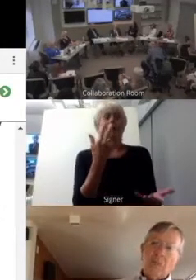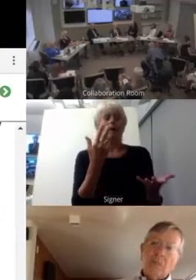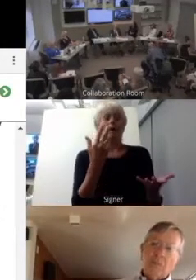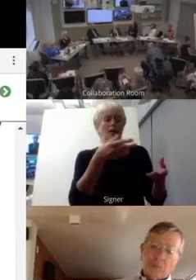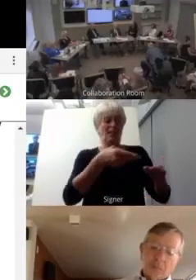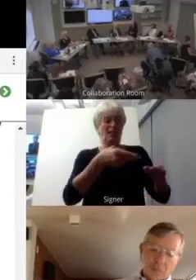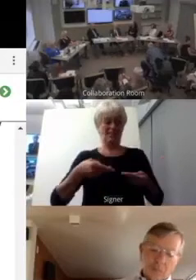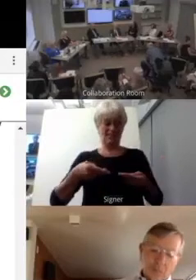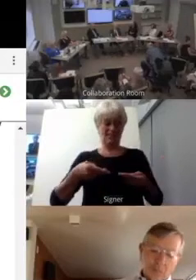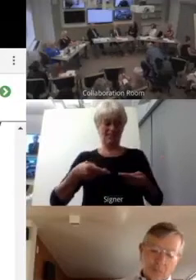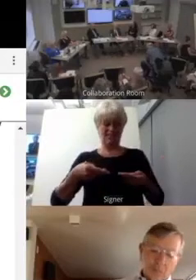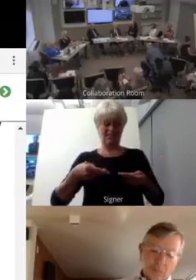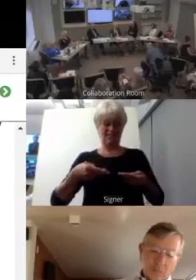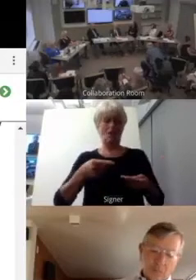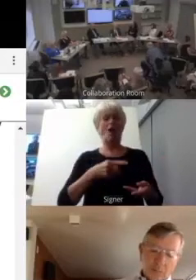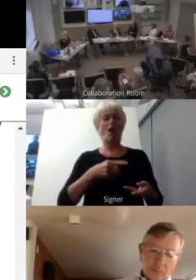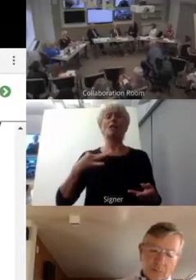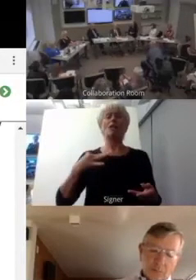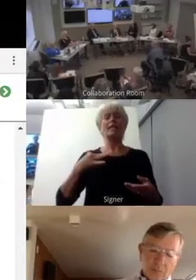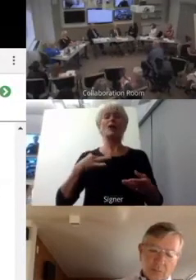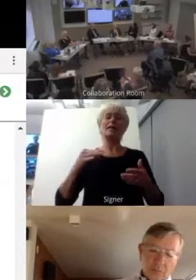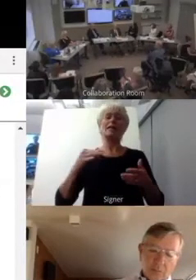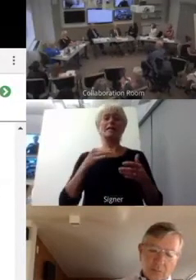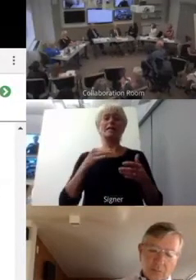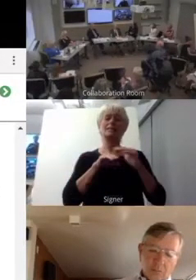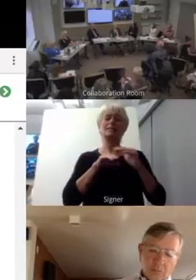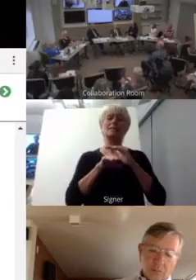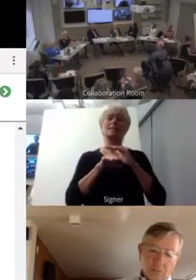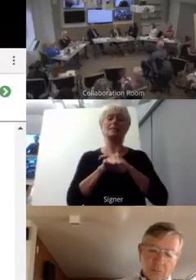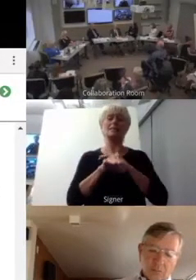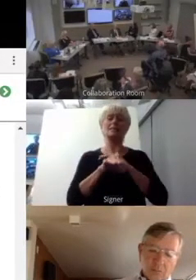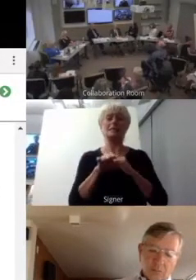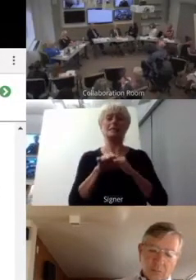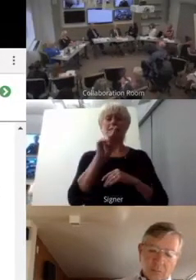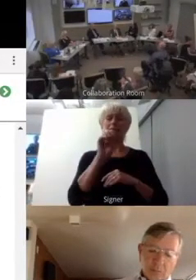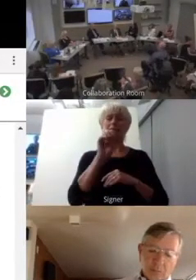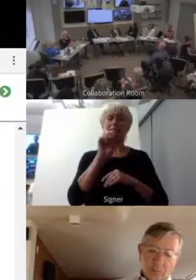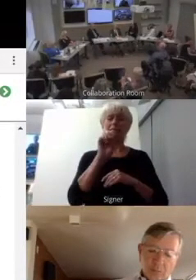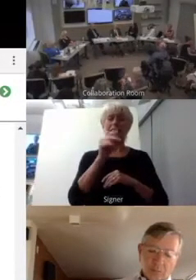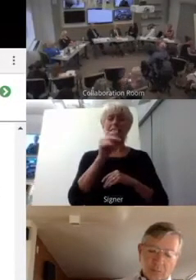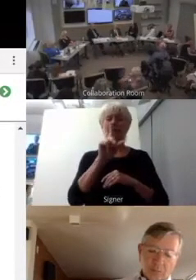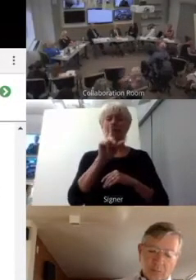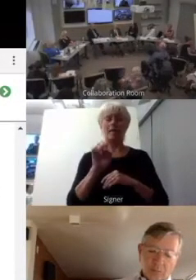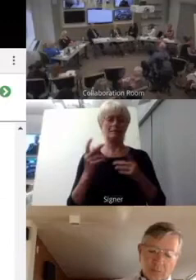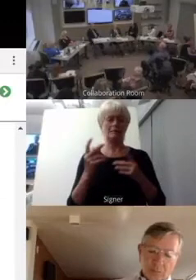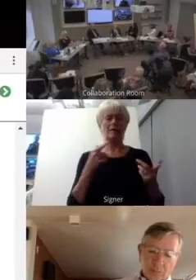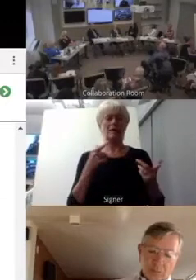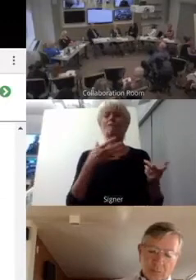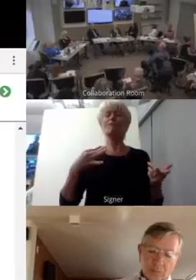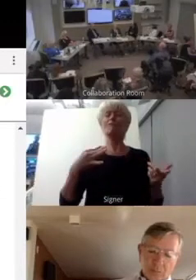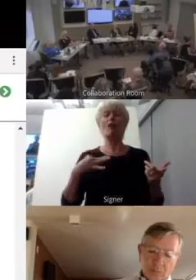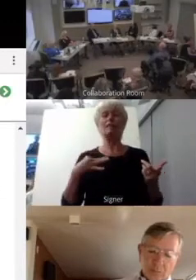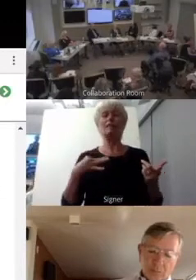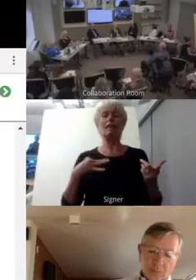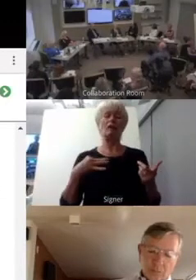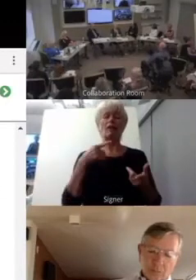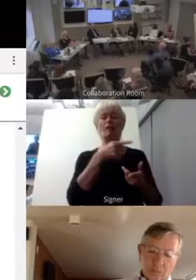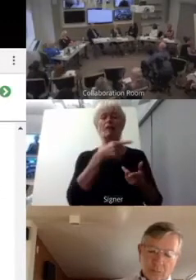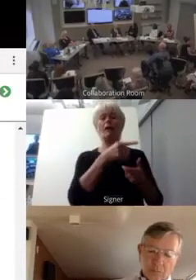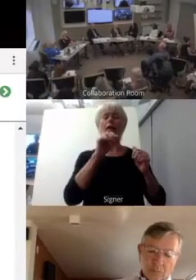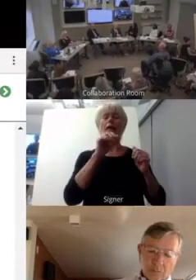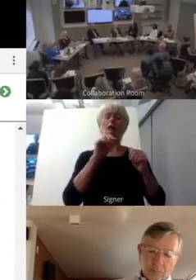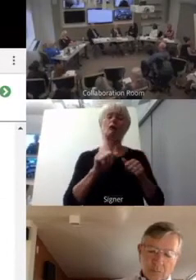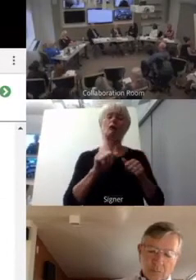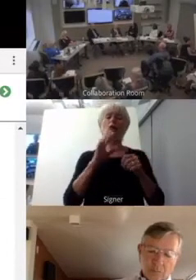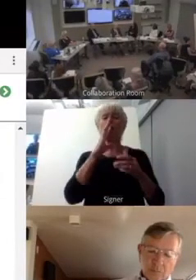template was literally that. It was something they volunteered. They could say what they wanted about their own accessibility, and